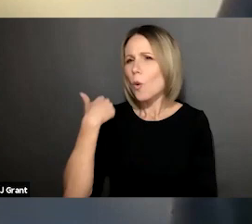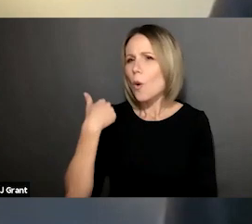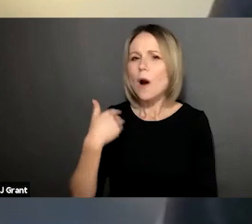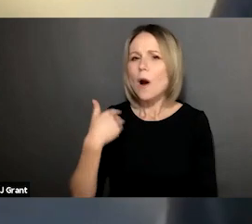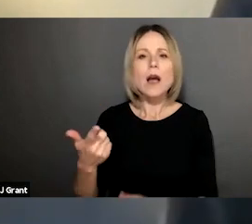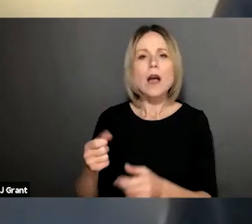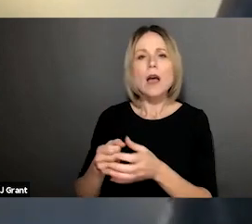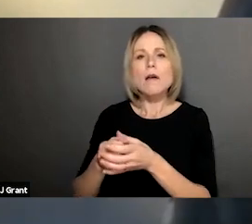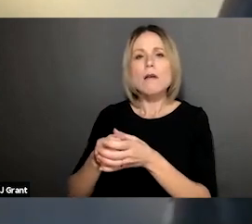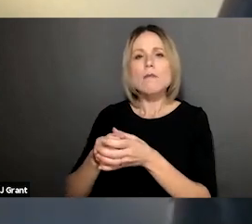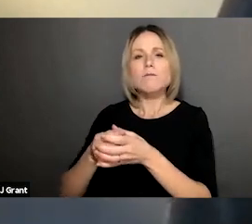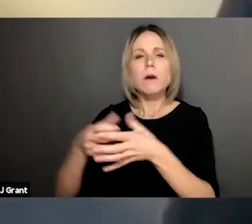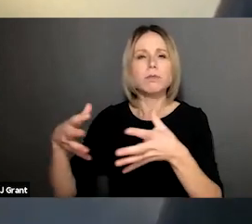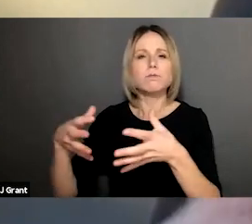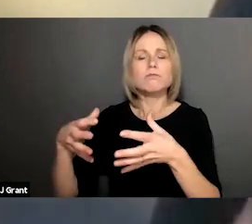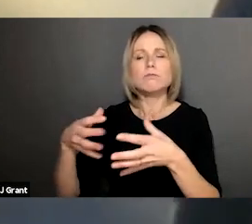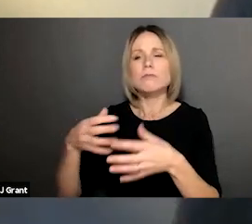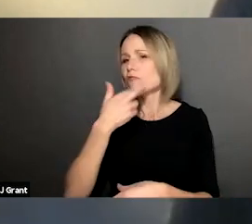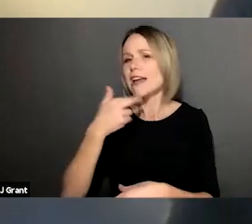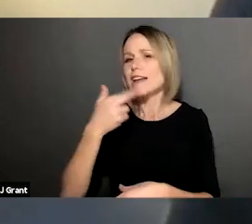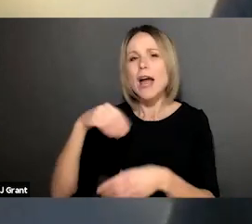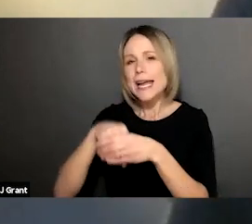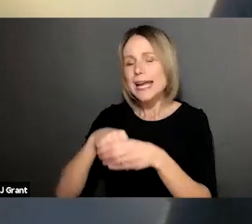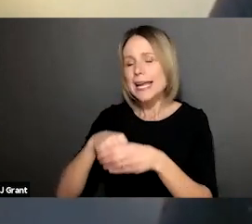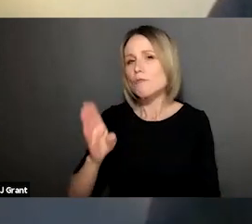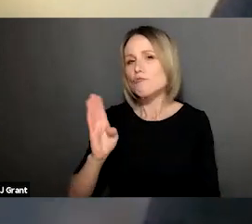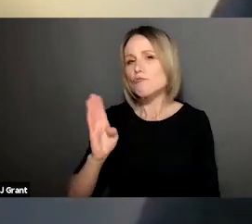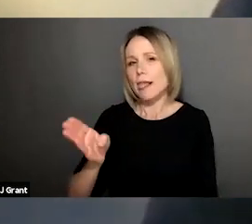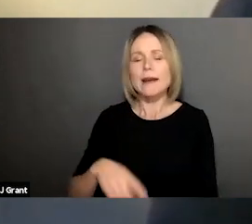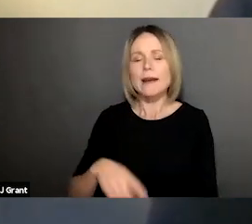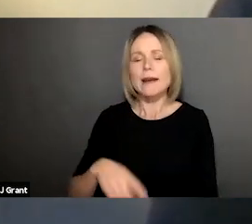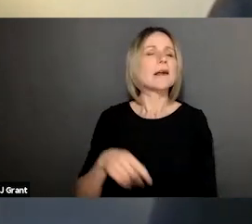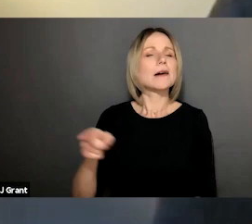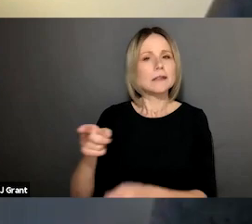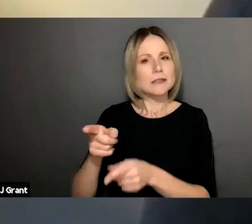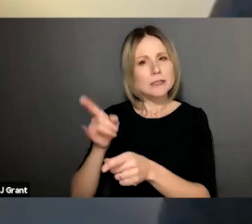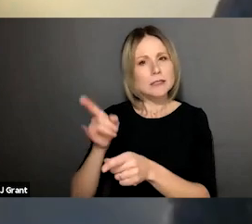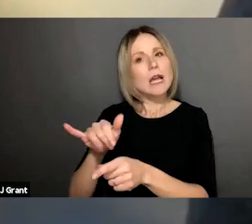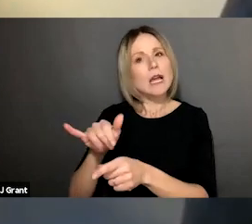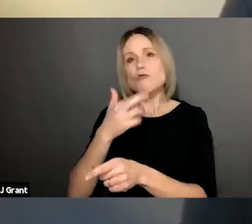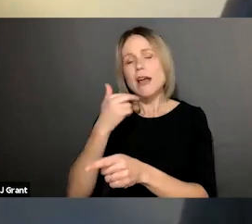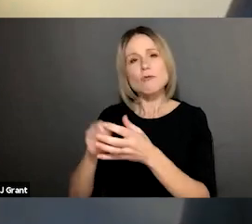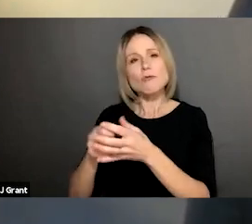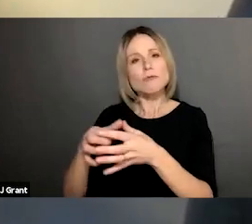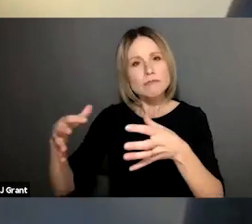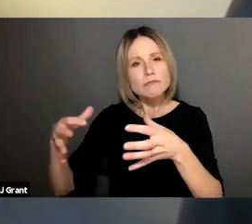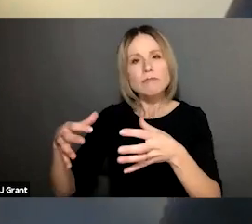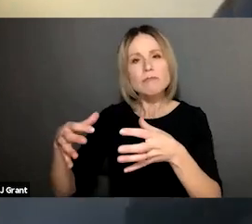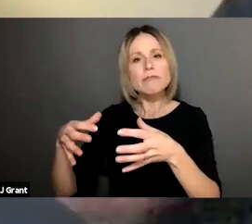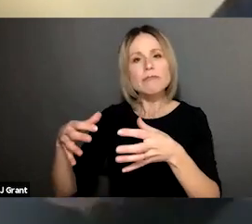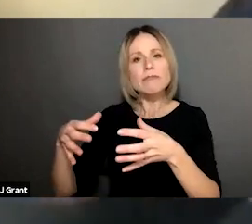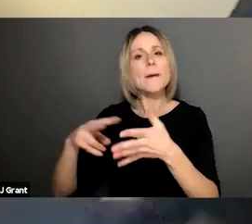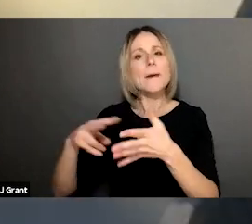restaurants in Brooklyn. And these restaurants helped lead the Manhattan into a kind of